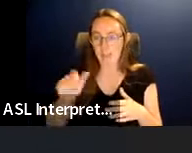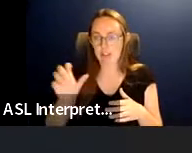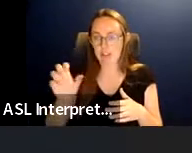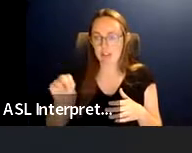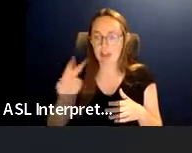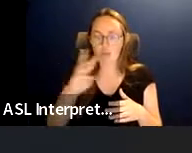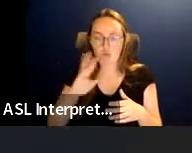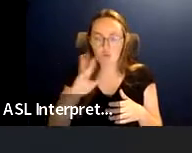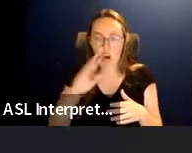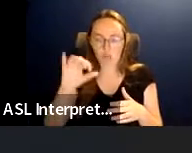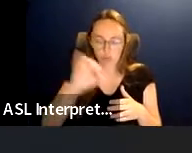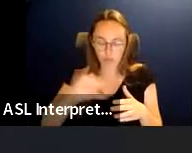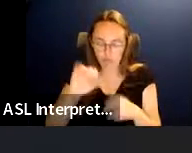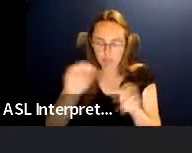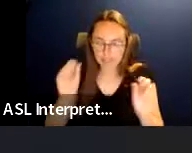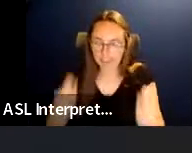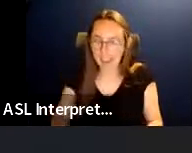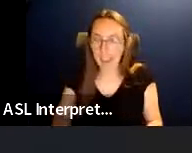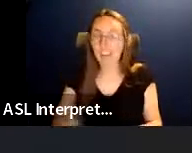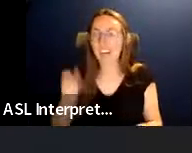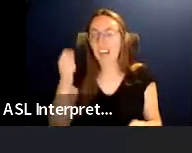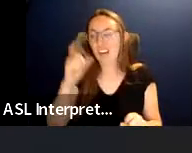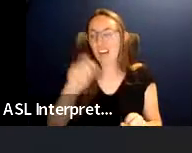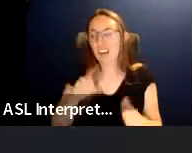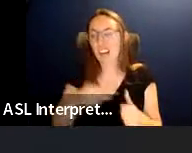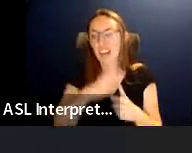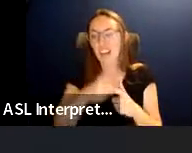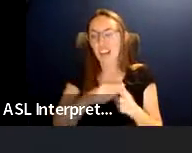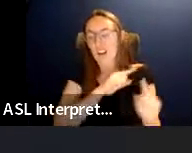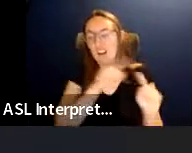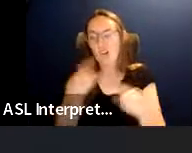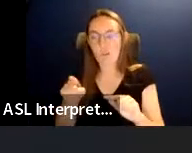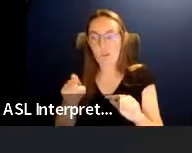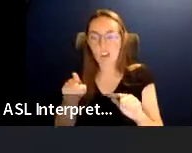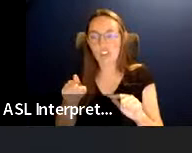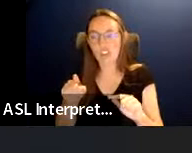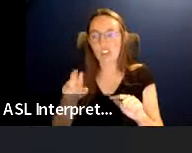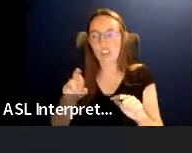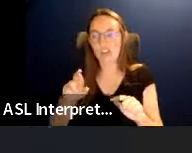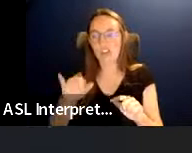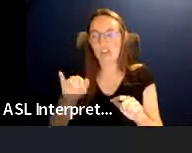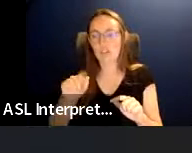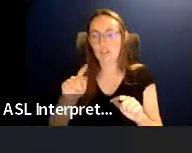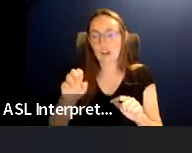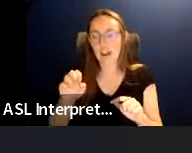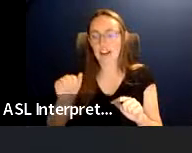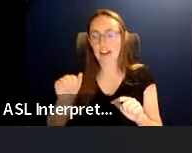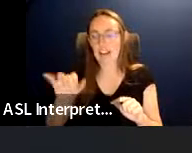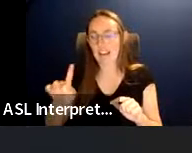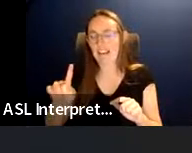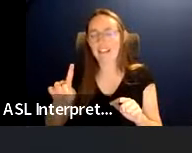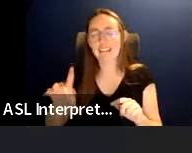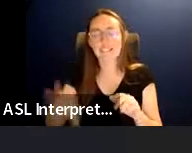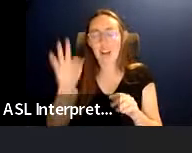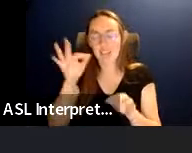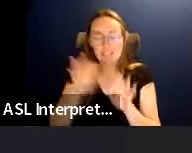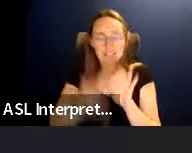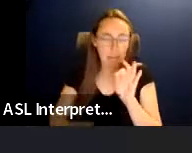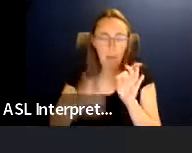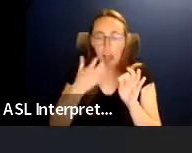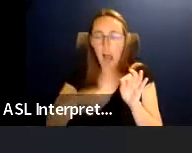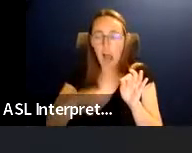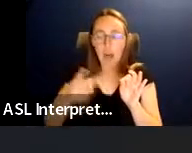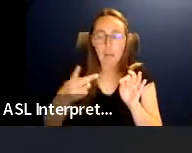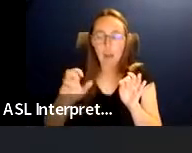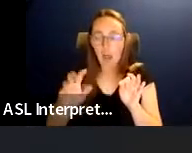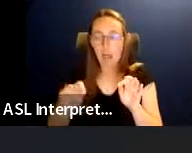but then I found, I went to Rite Aid and I found just a simple hot pot, right, for like $7. So I'll throw that in my suitcase